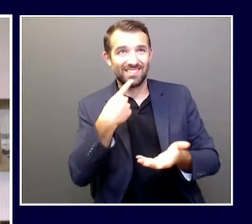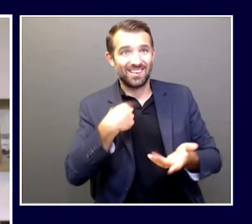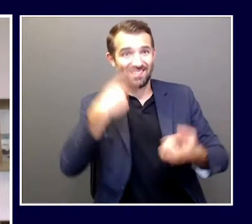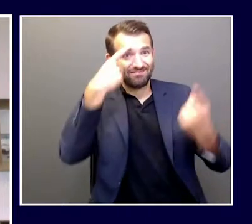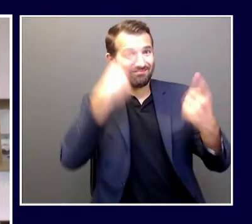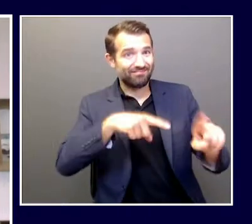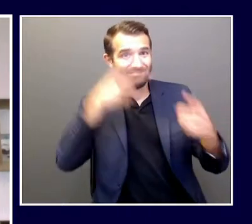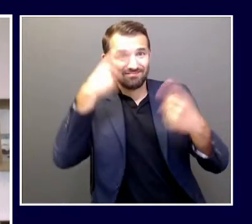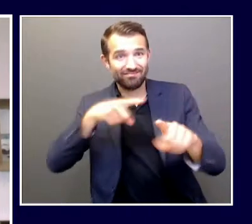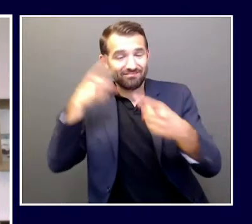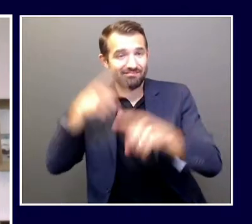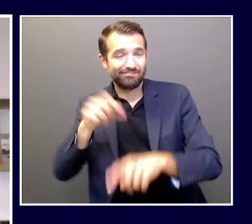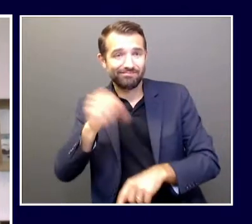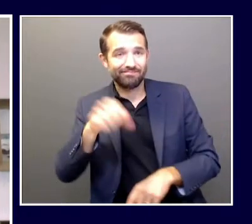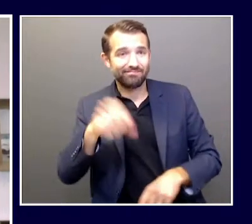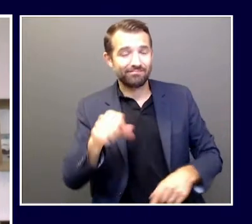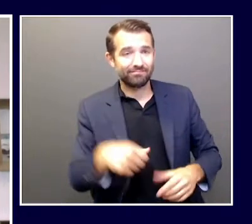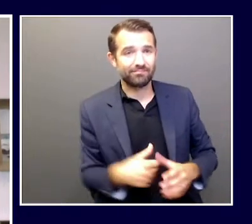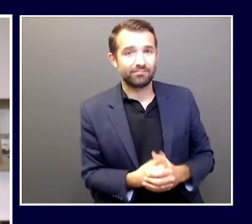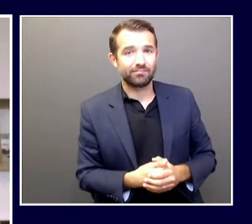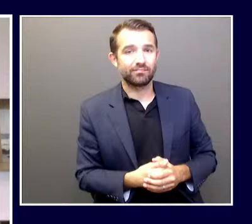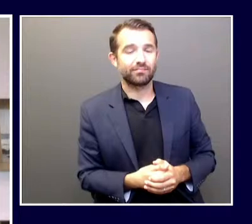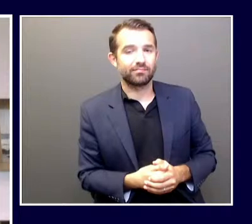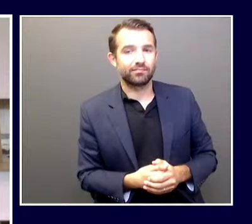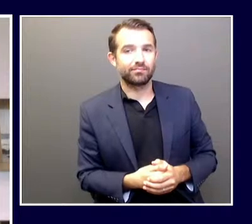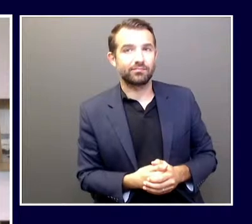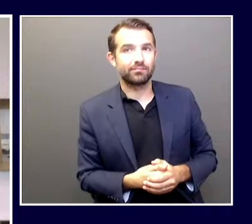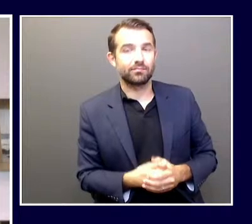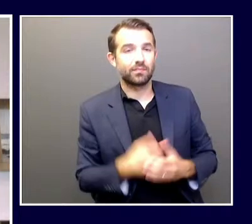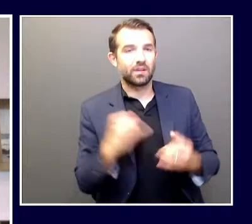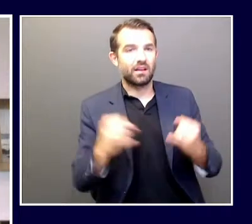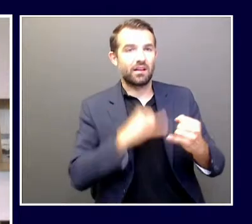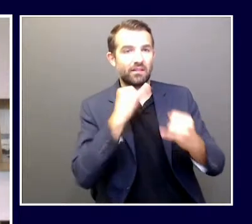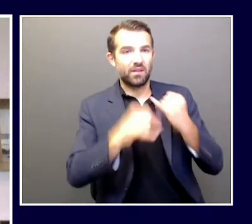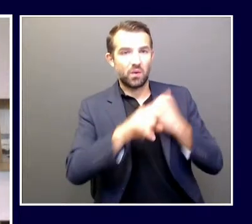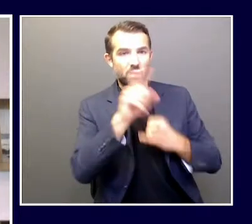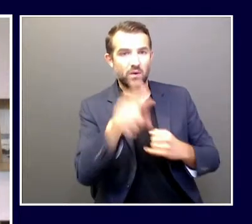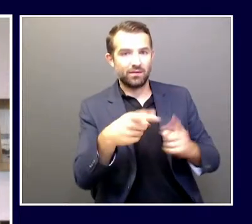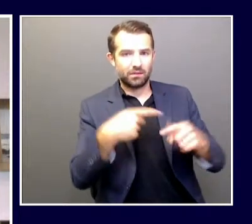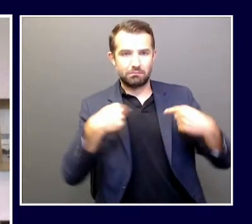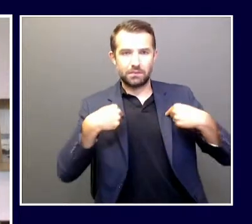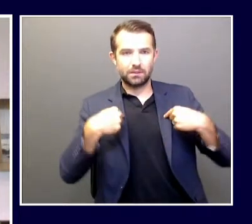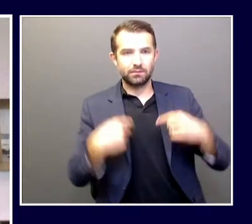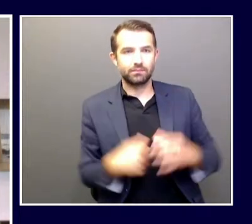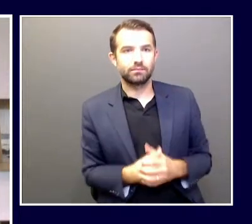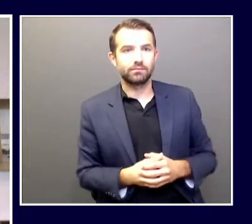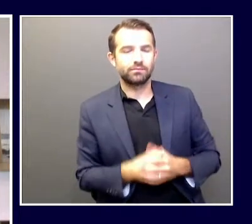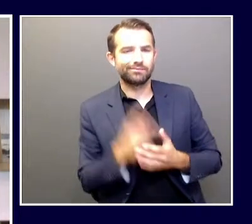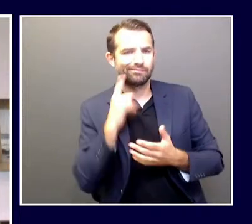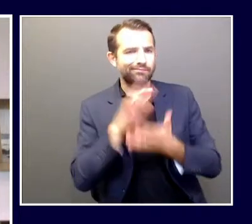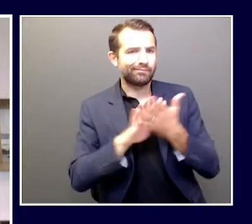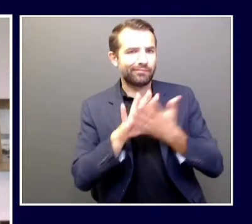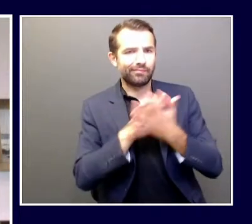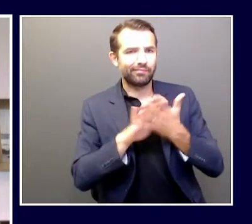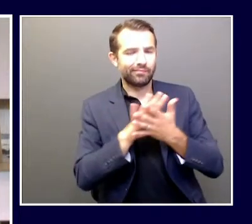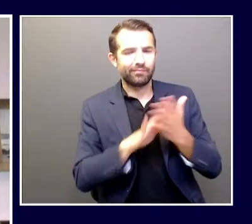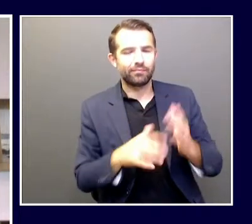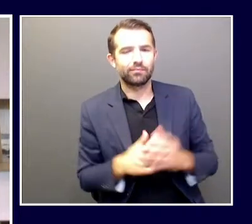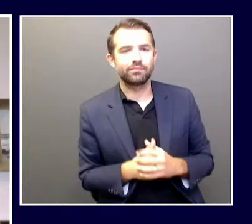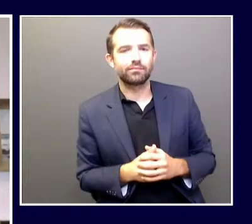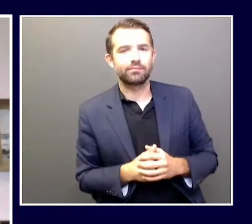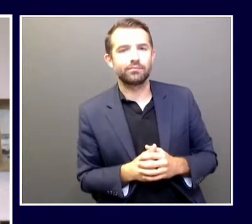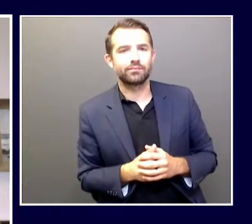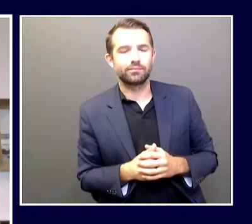Thank you. And my final question here is: there's a lot of talk going around with